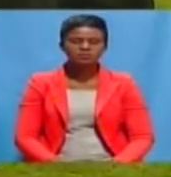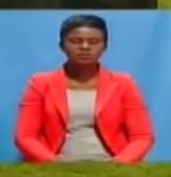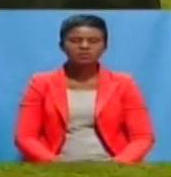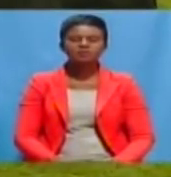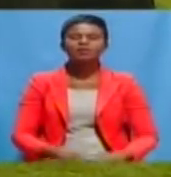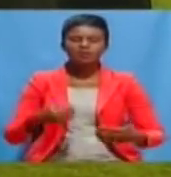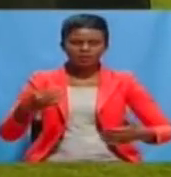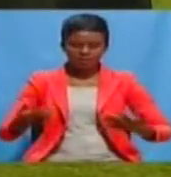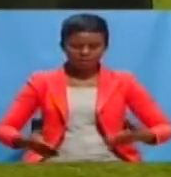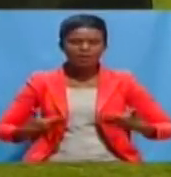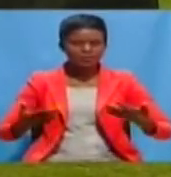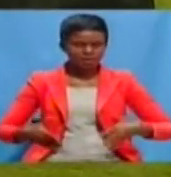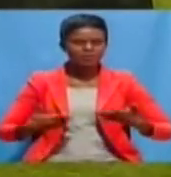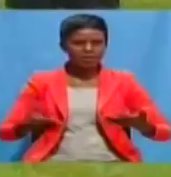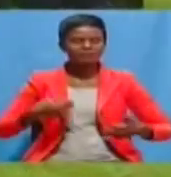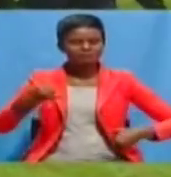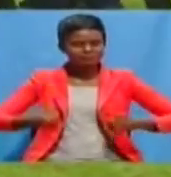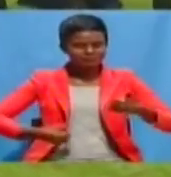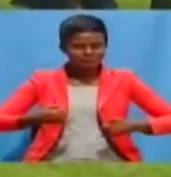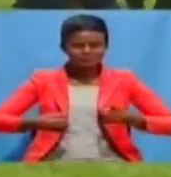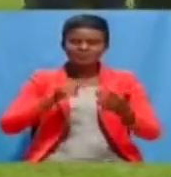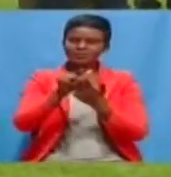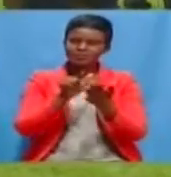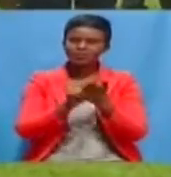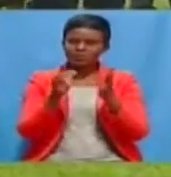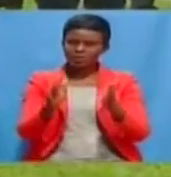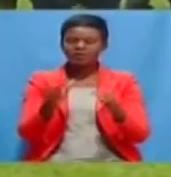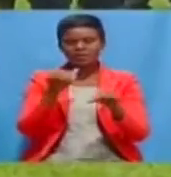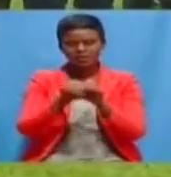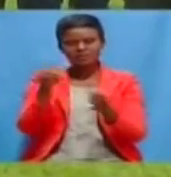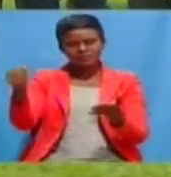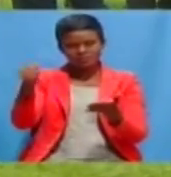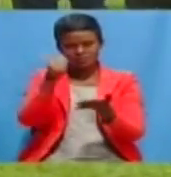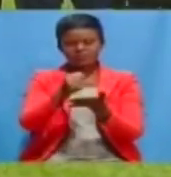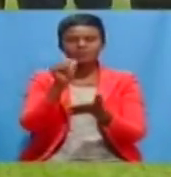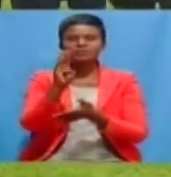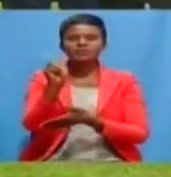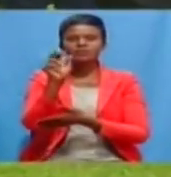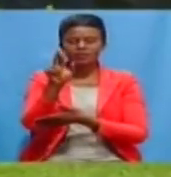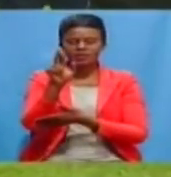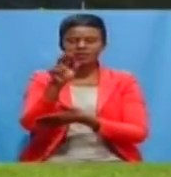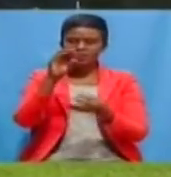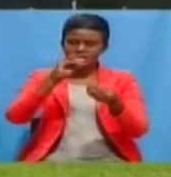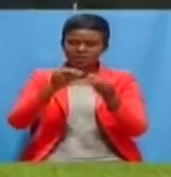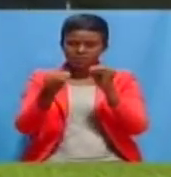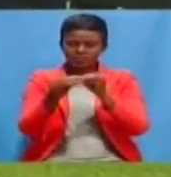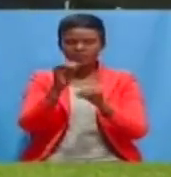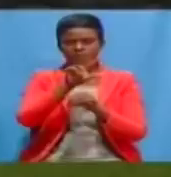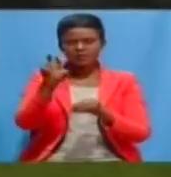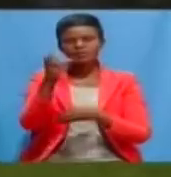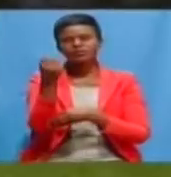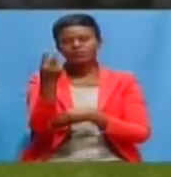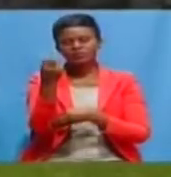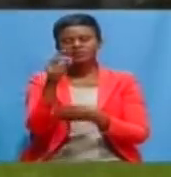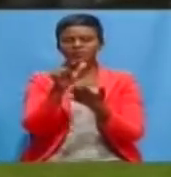It's always a joyous occasion for those in the legal profession to be admitted to the bar. A total of 312